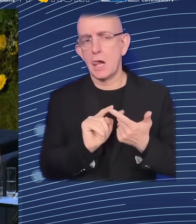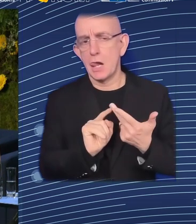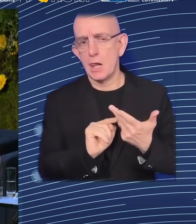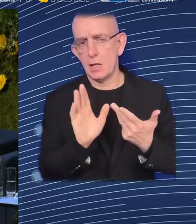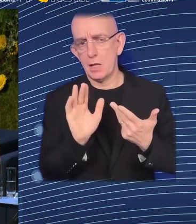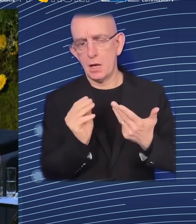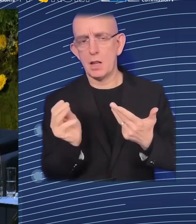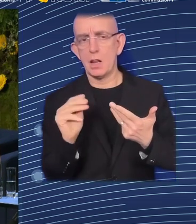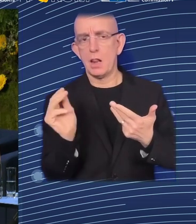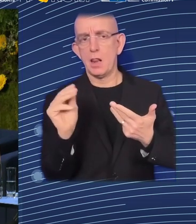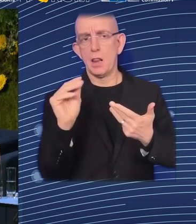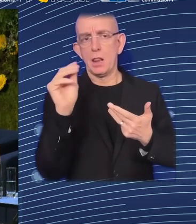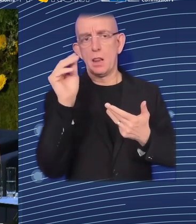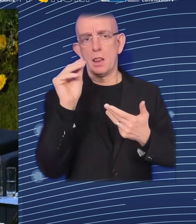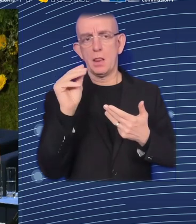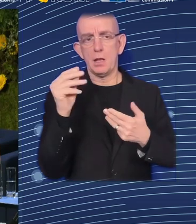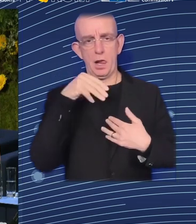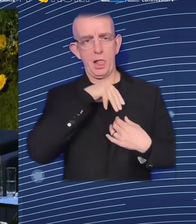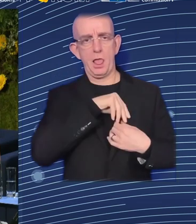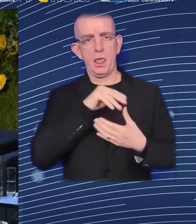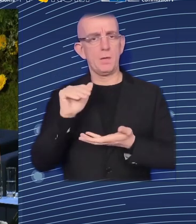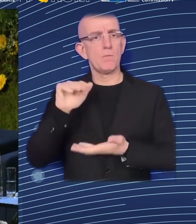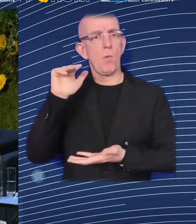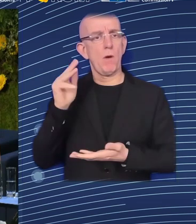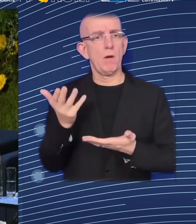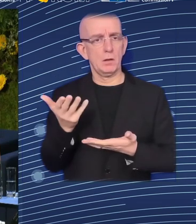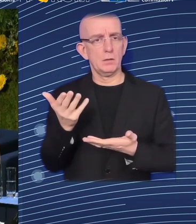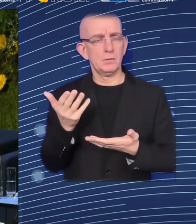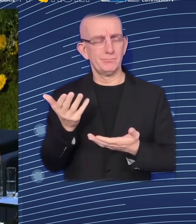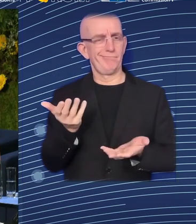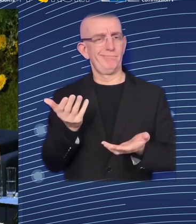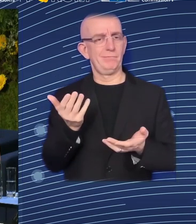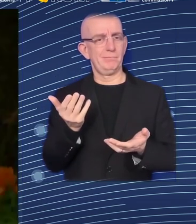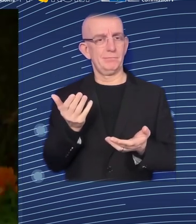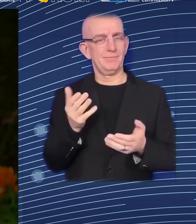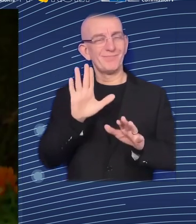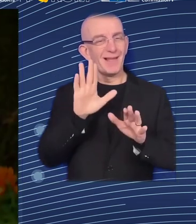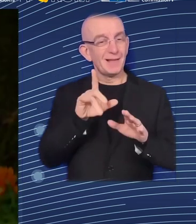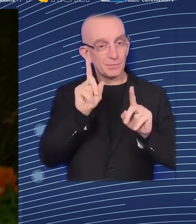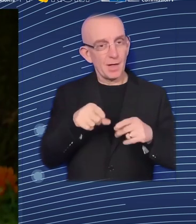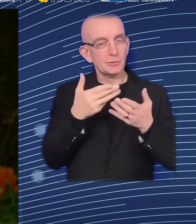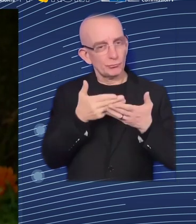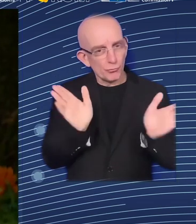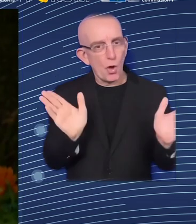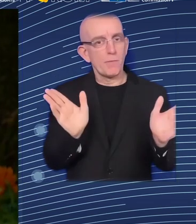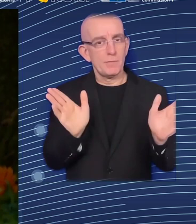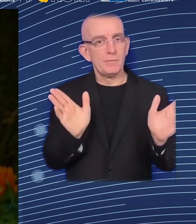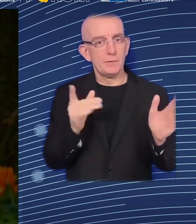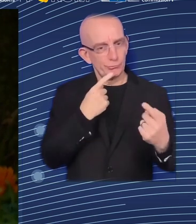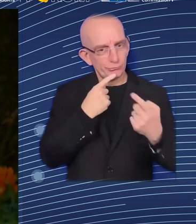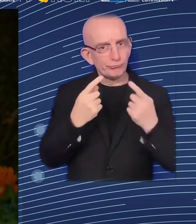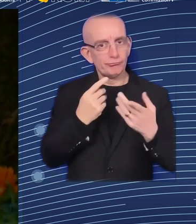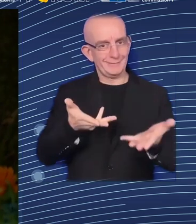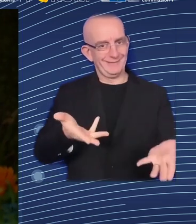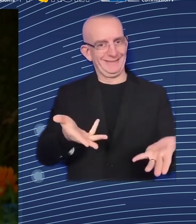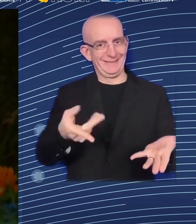in a way of how you structure the setting, the hiring setting, might have a big role on these differences that you observe. And it might